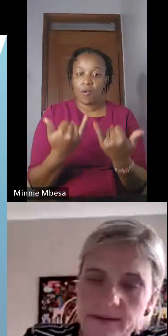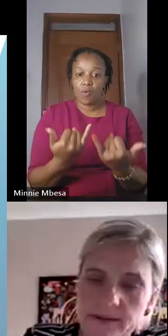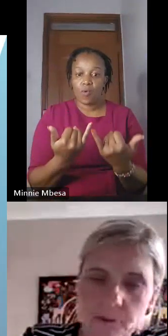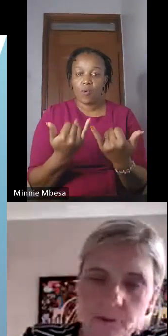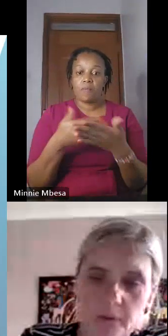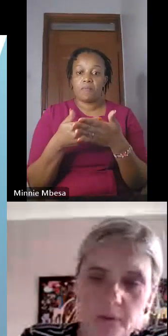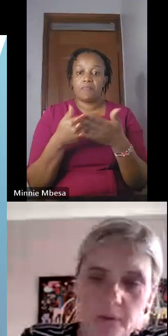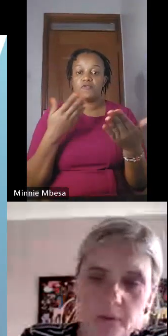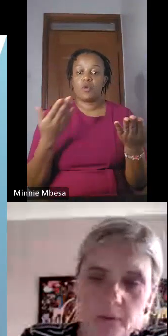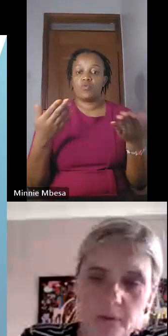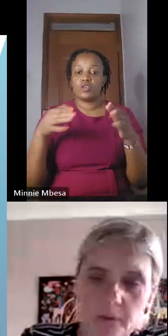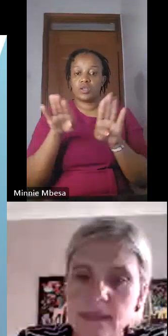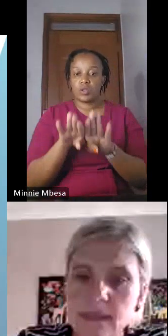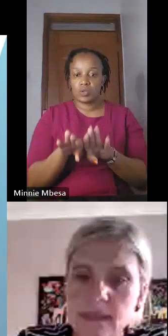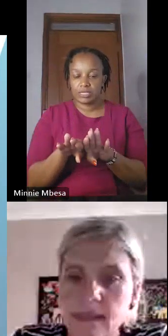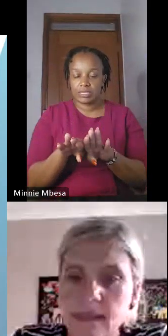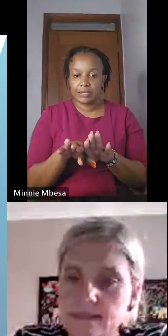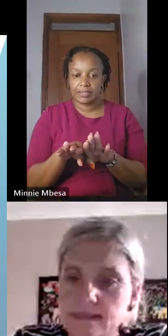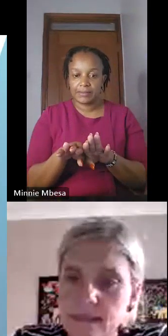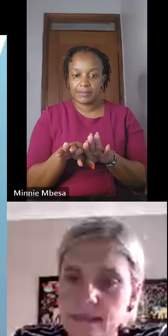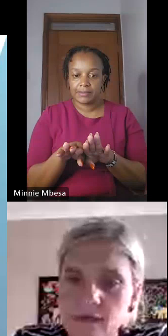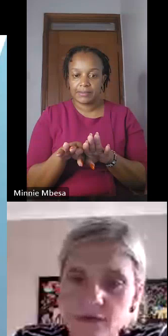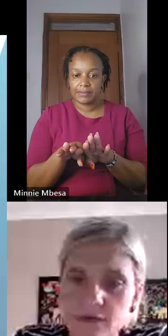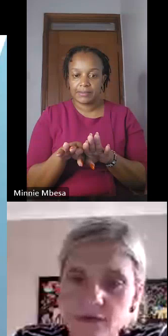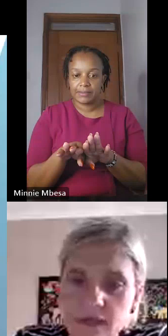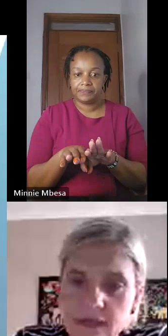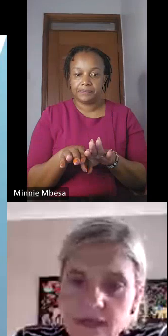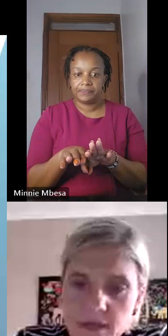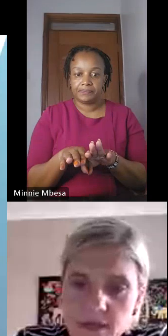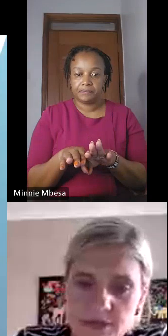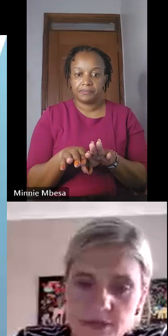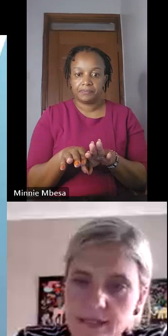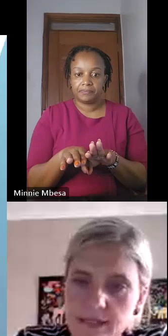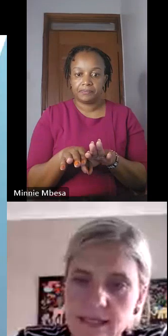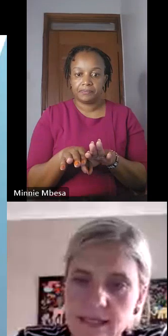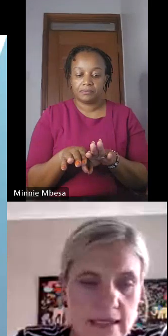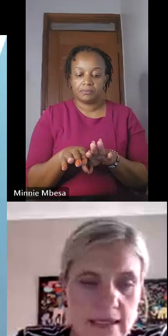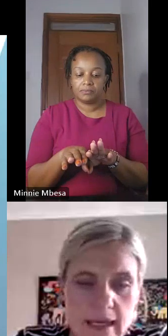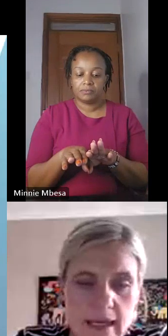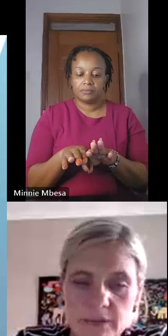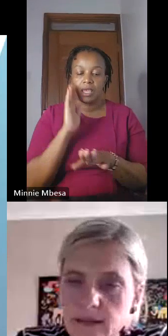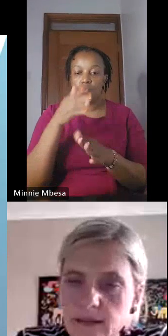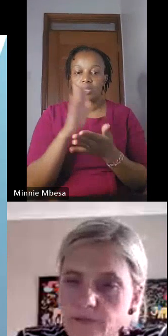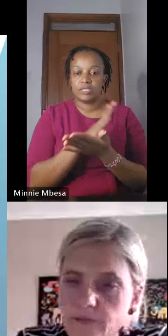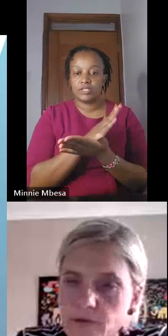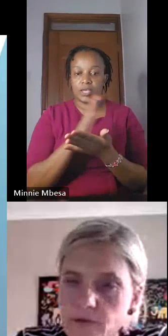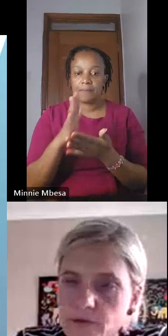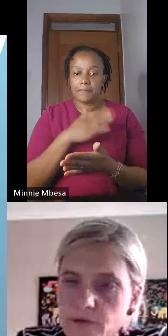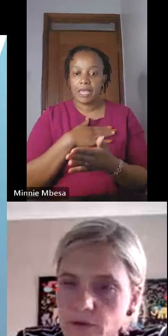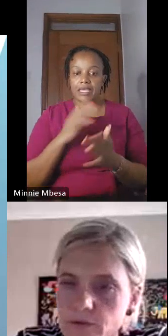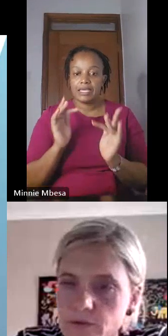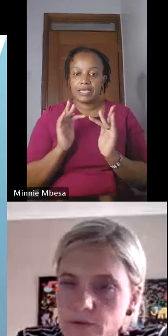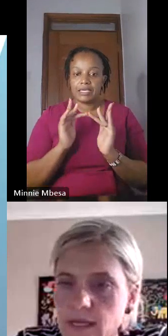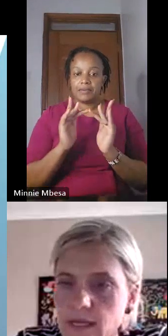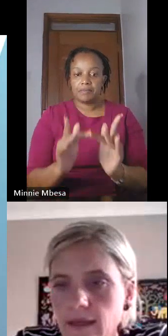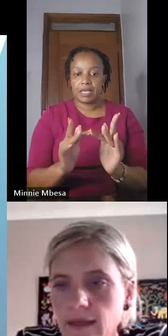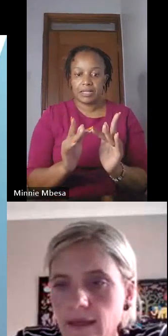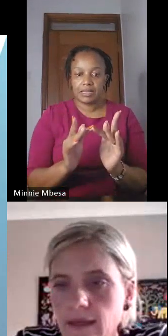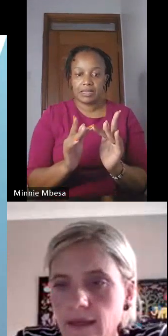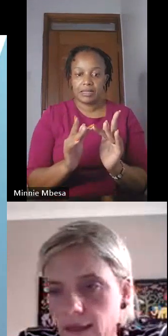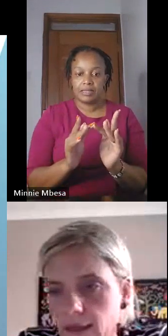the program. And I'm going to share the email address that I would like for you to